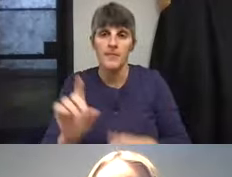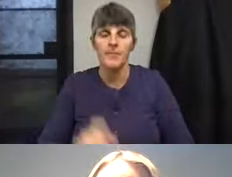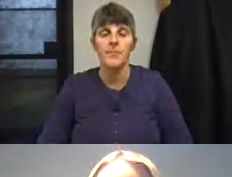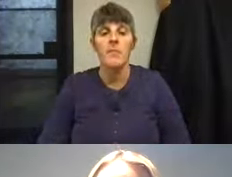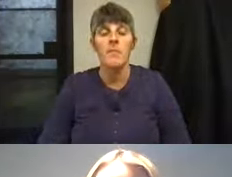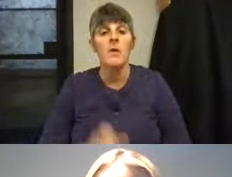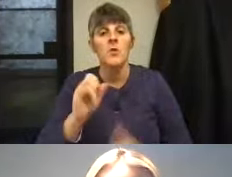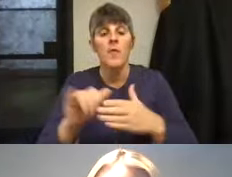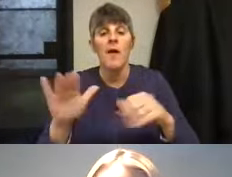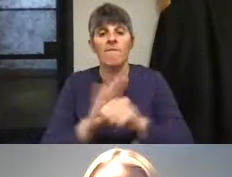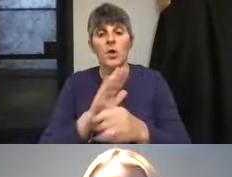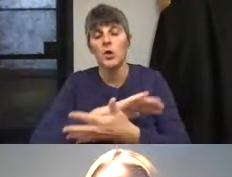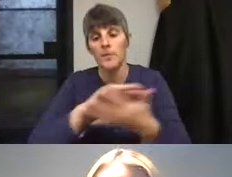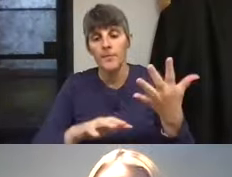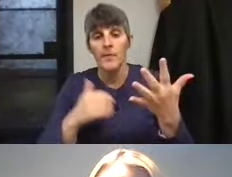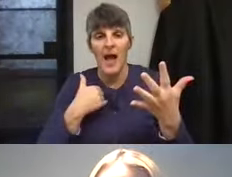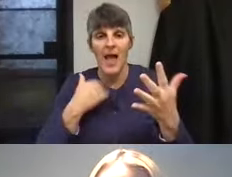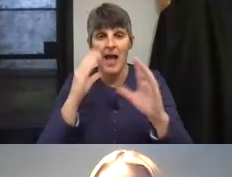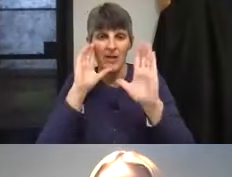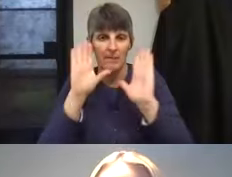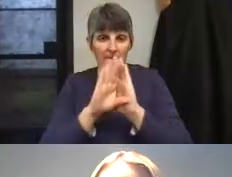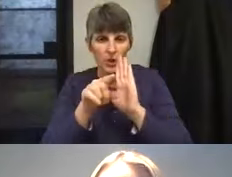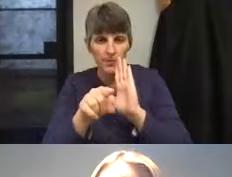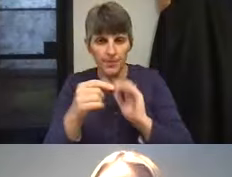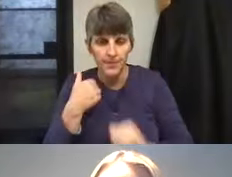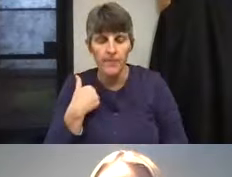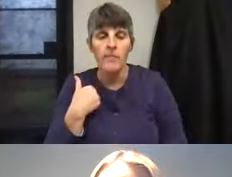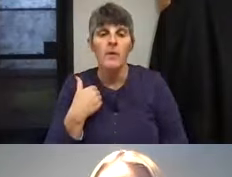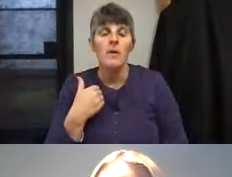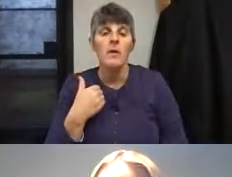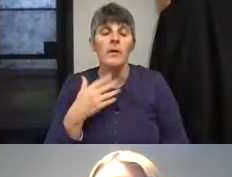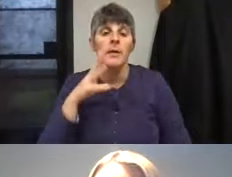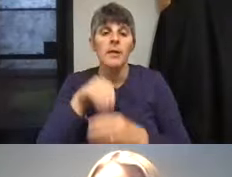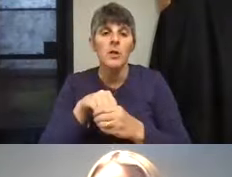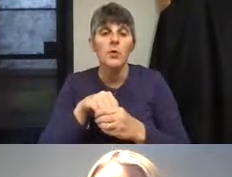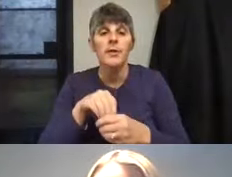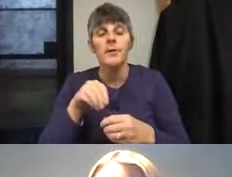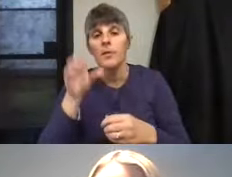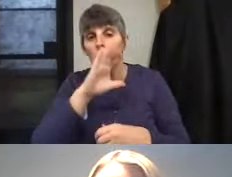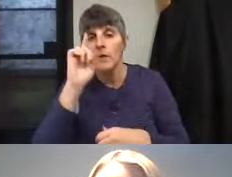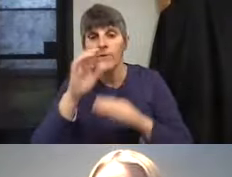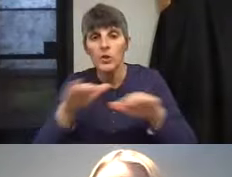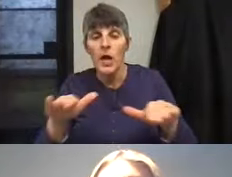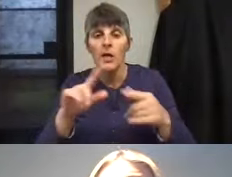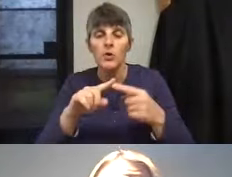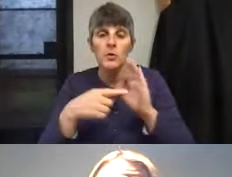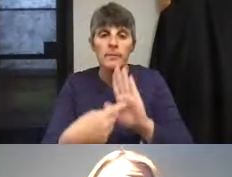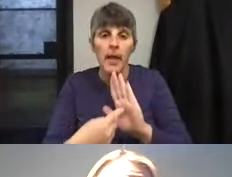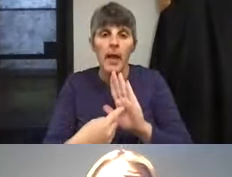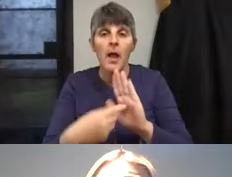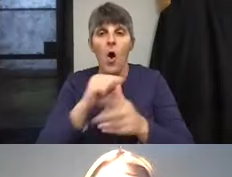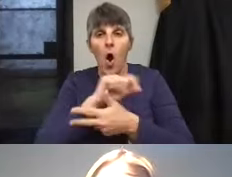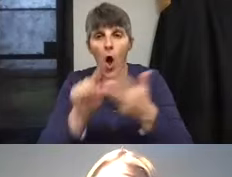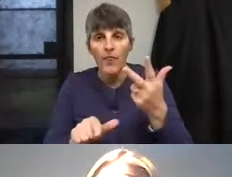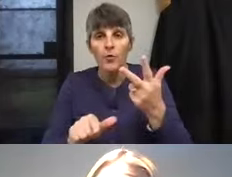So that full criteria, I have like a little visual here, consists of that you're looking for a child to display all three